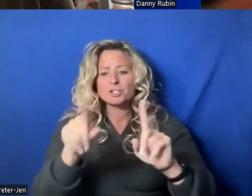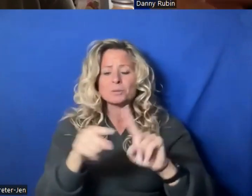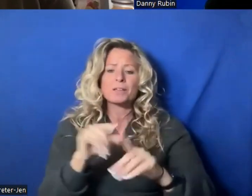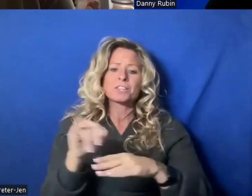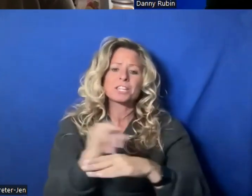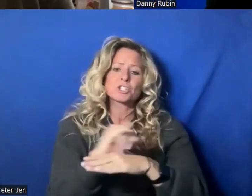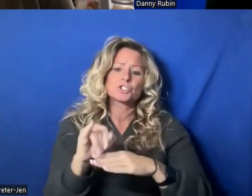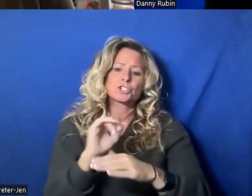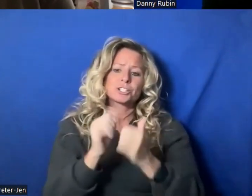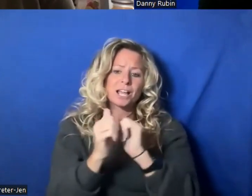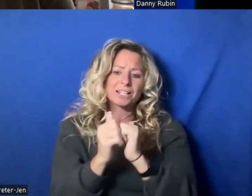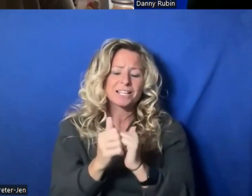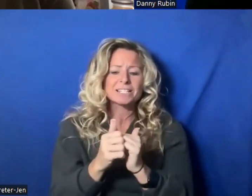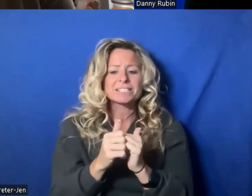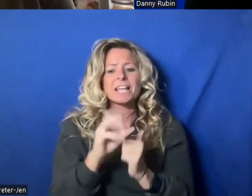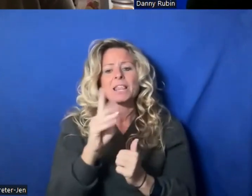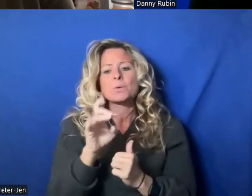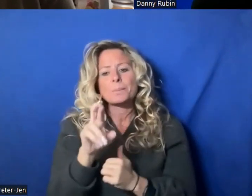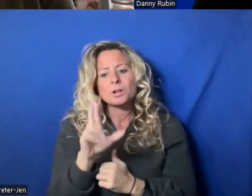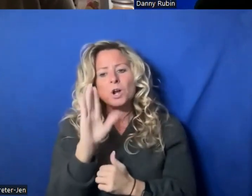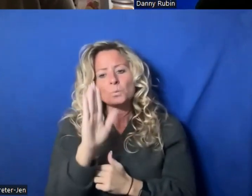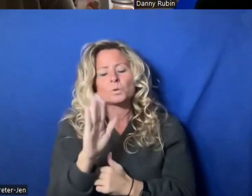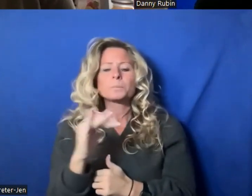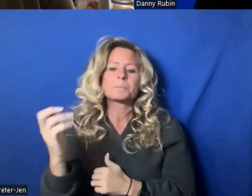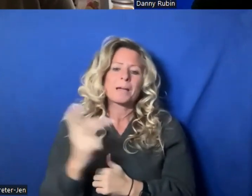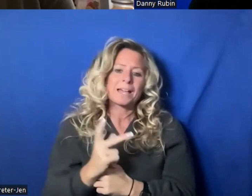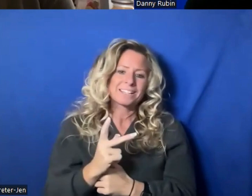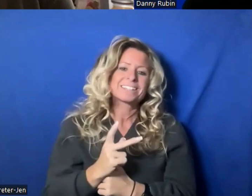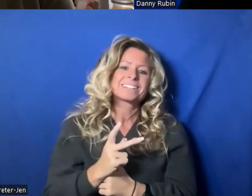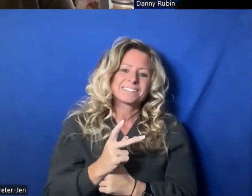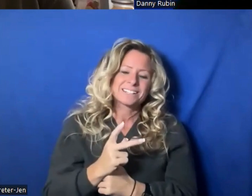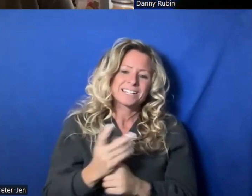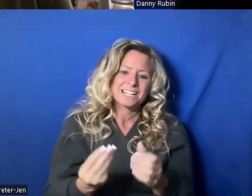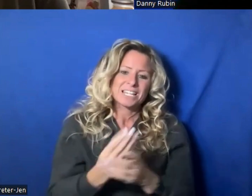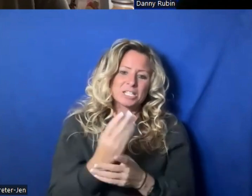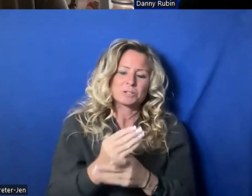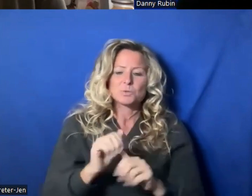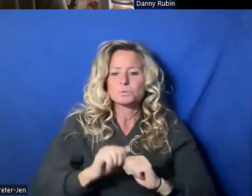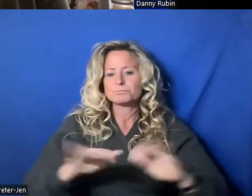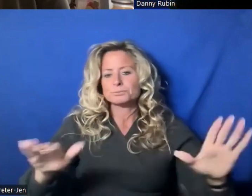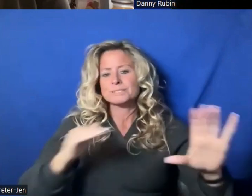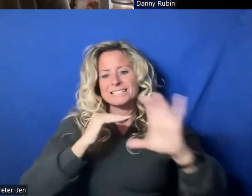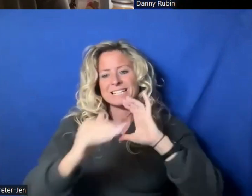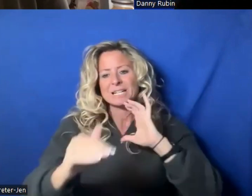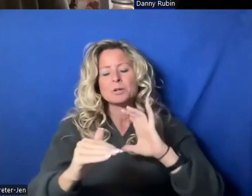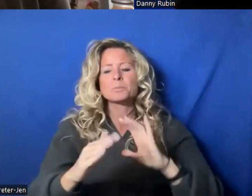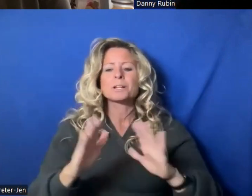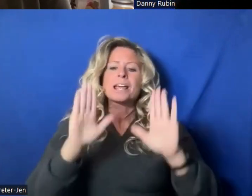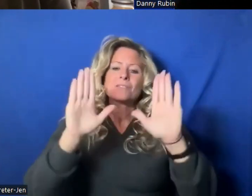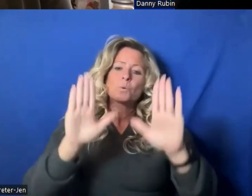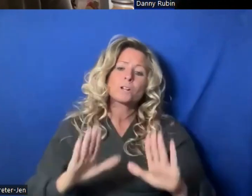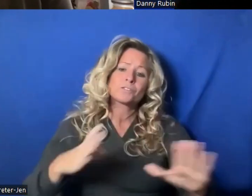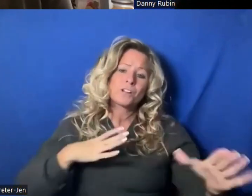The webinars will also return in the spring semester, so we'll keep putting it out over email. But we hope you have a great